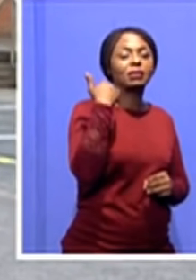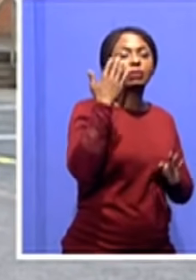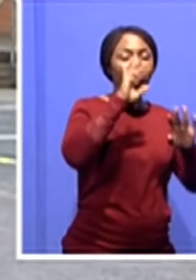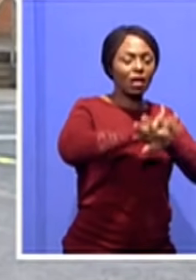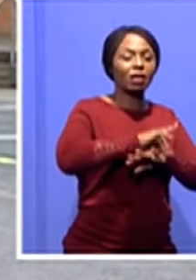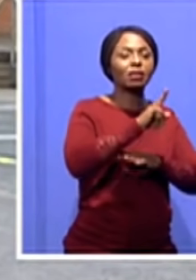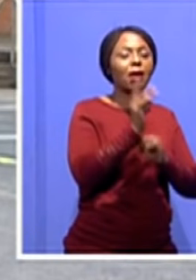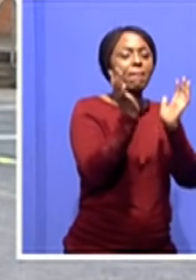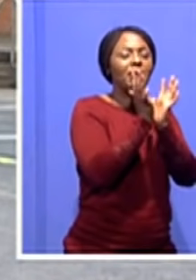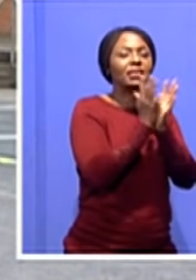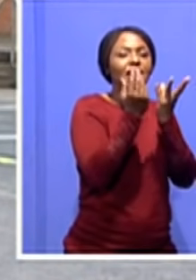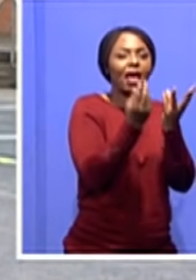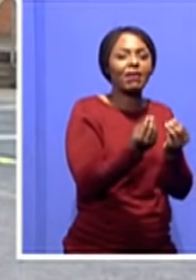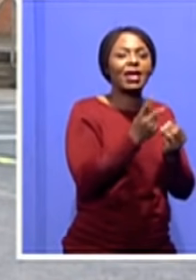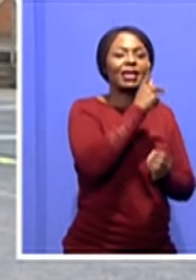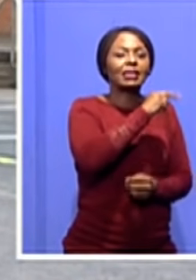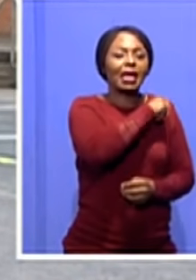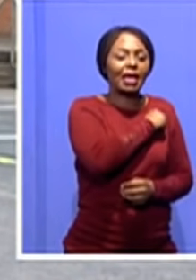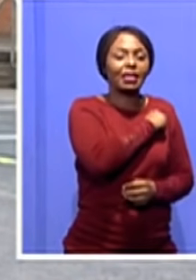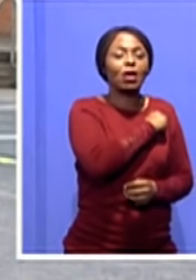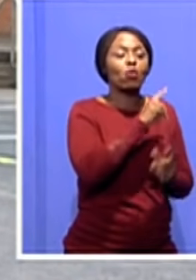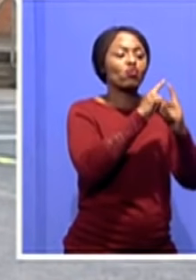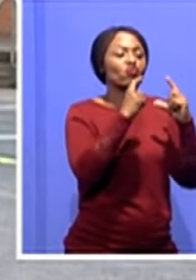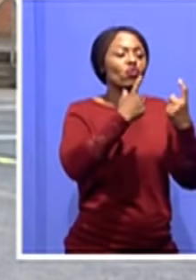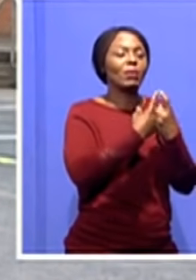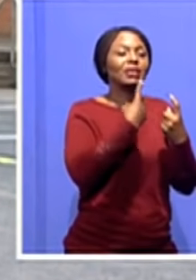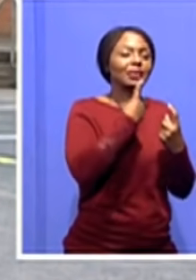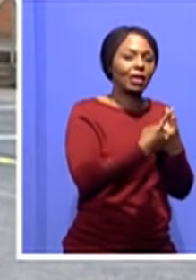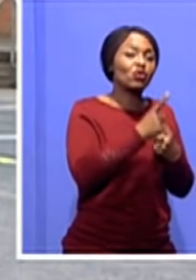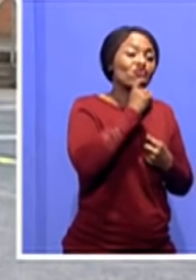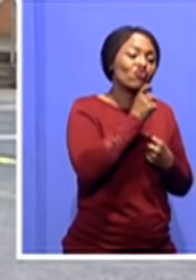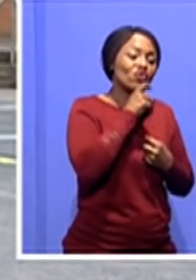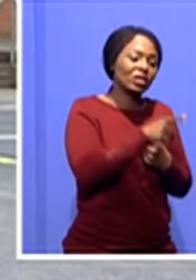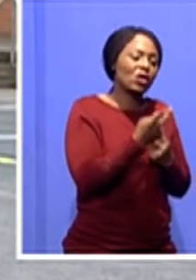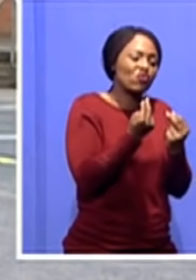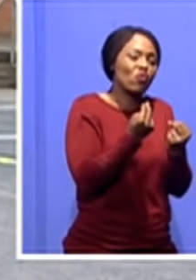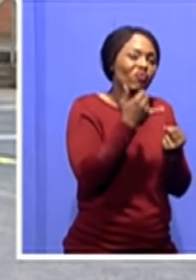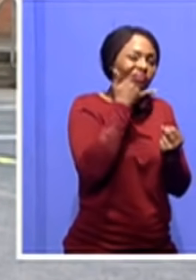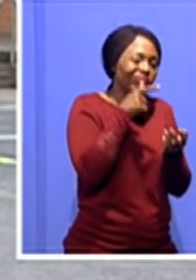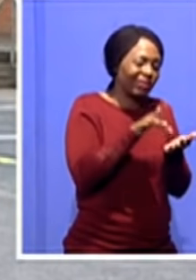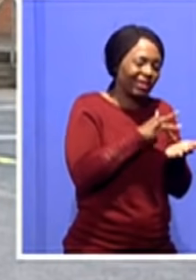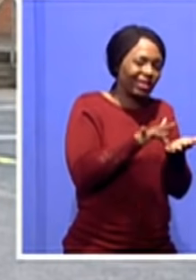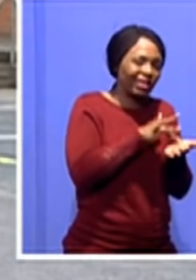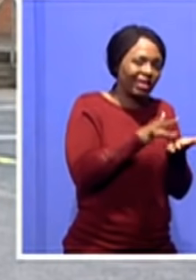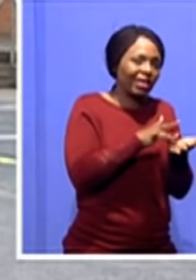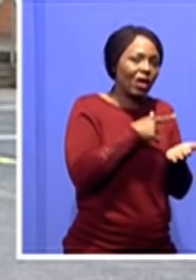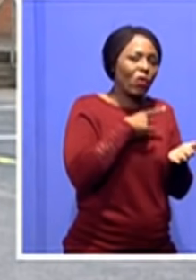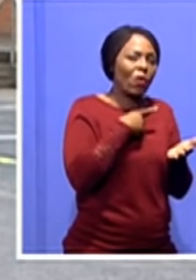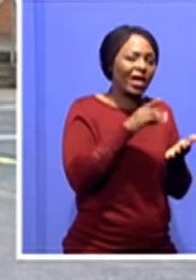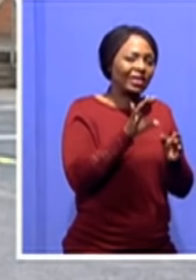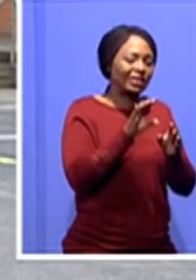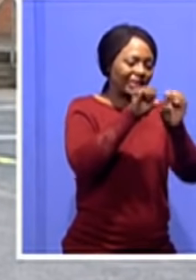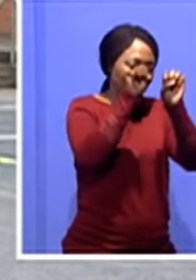saying that they will be officially using these new devices, replacing the old zip machines. But it seems that